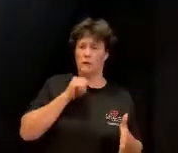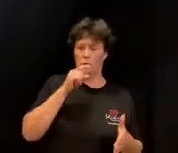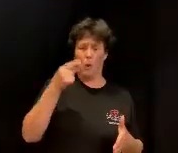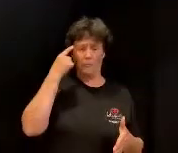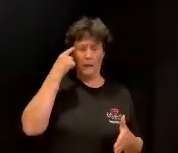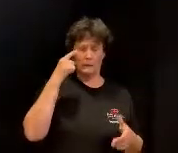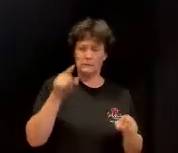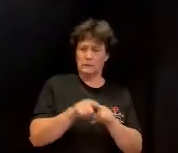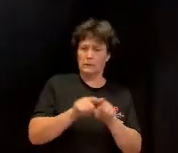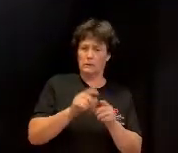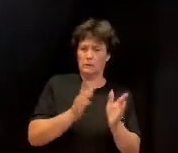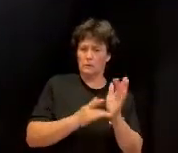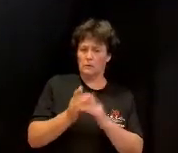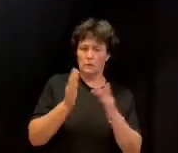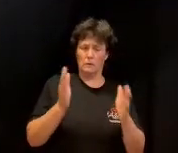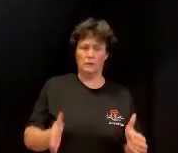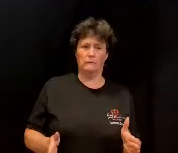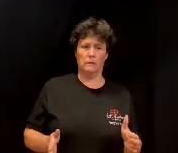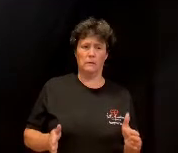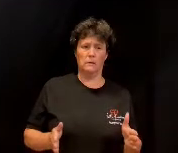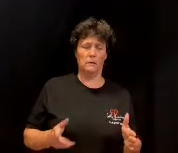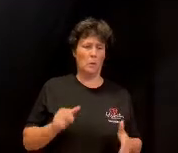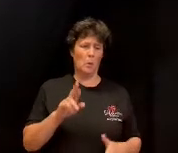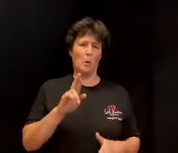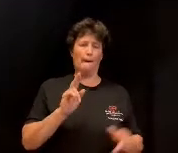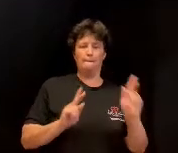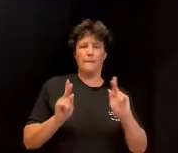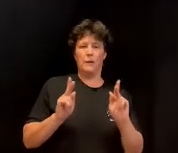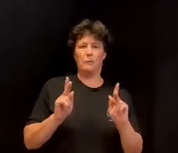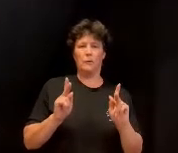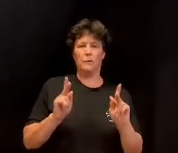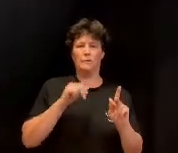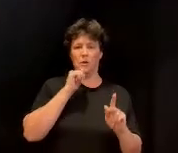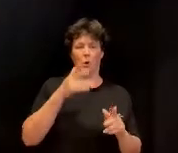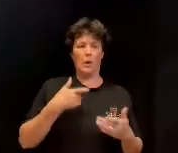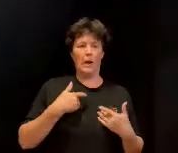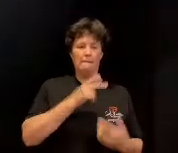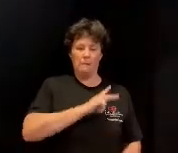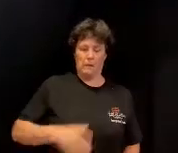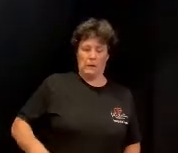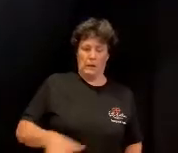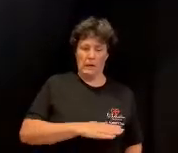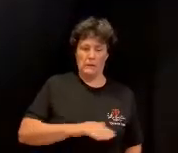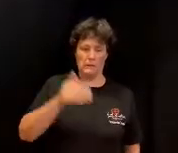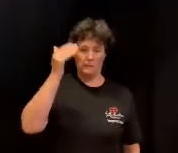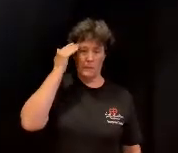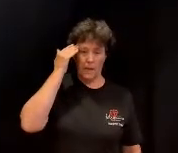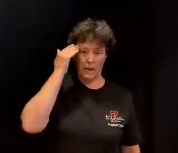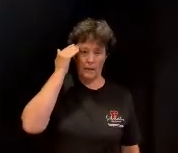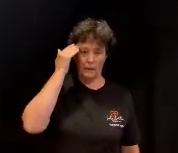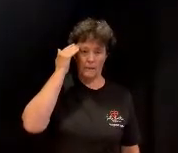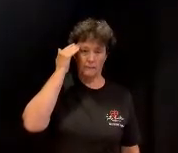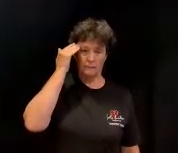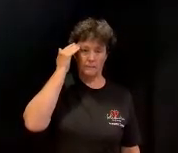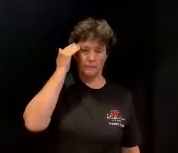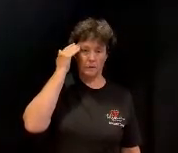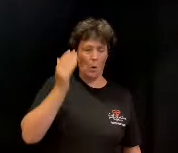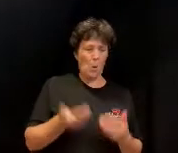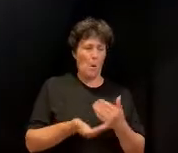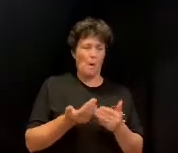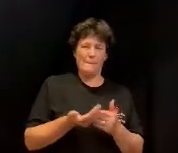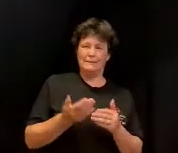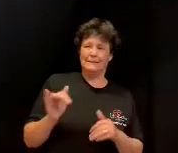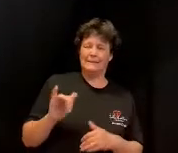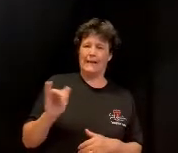think like people that have kingdom mentality, and we almost like there's a